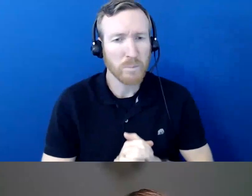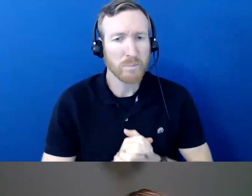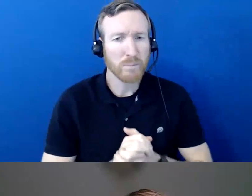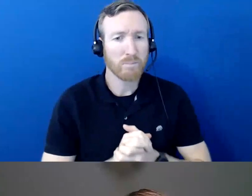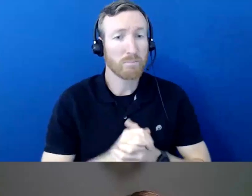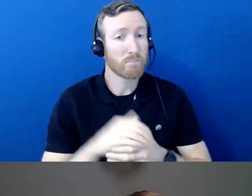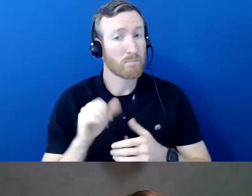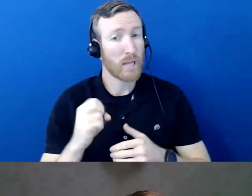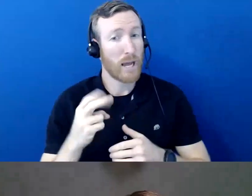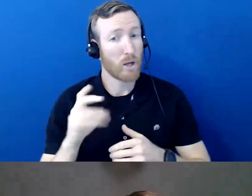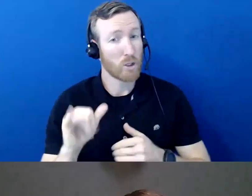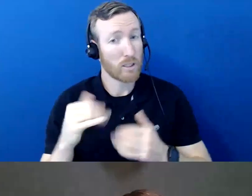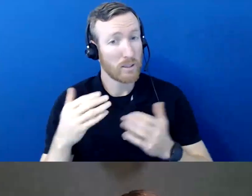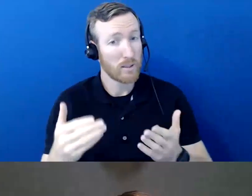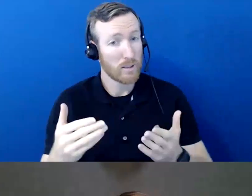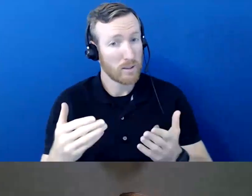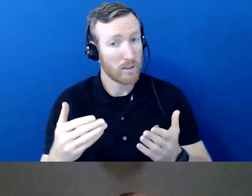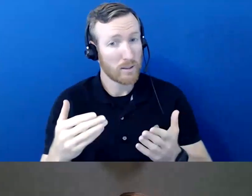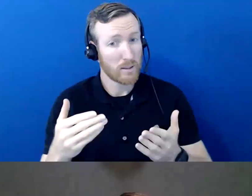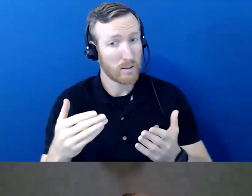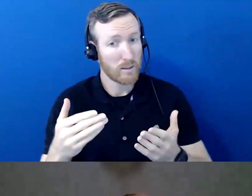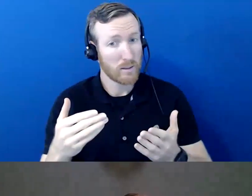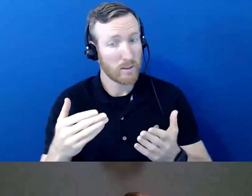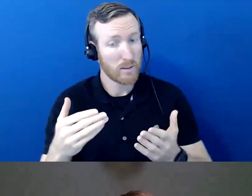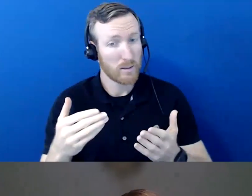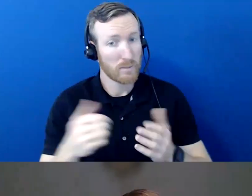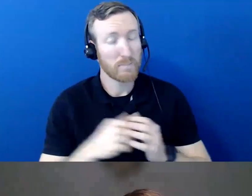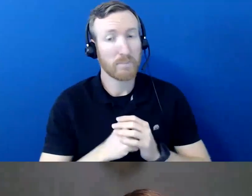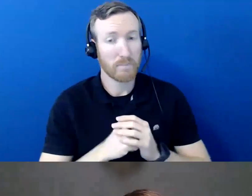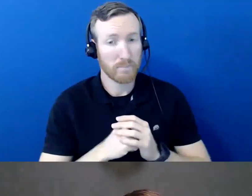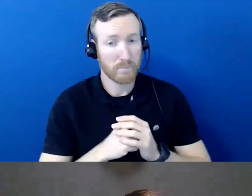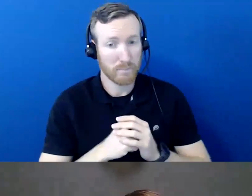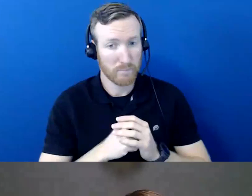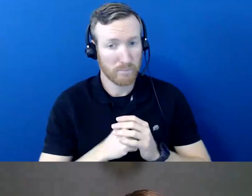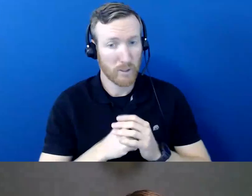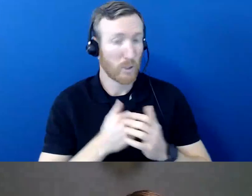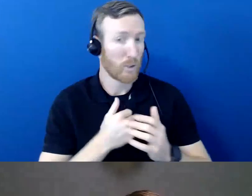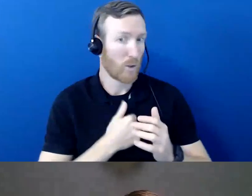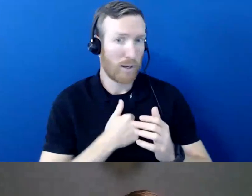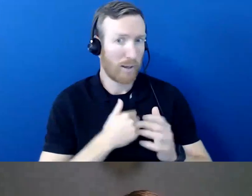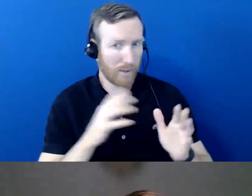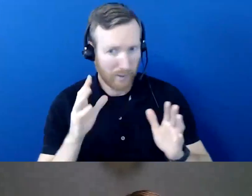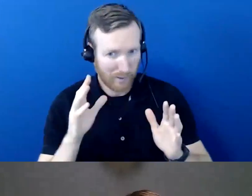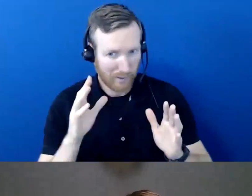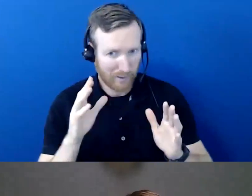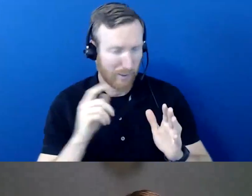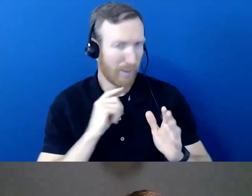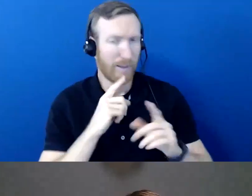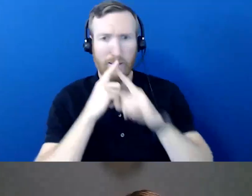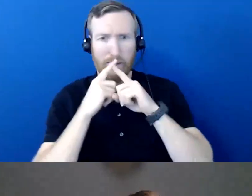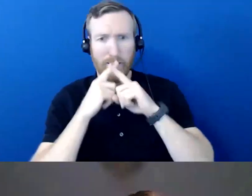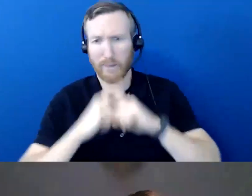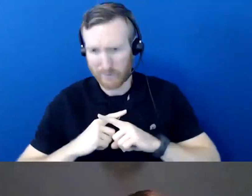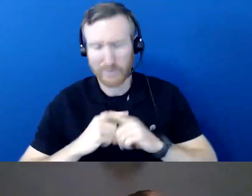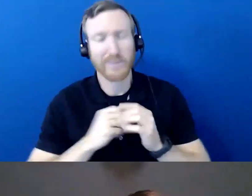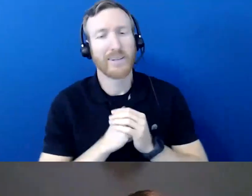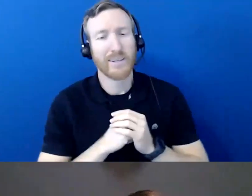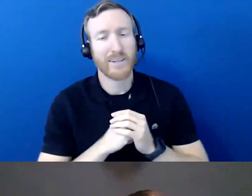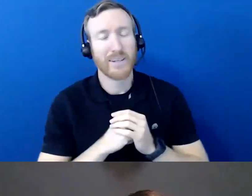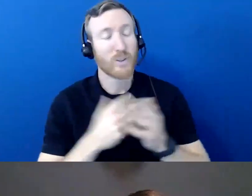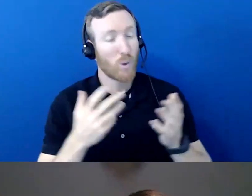Ashley? As Are the we? employee, yeah, Yeah. sorry, took me a It's okay. second to unmute. I apologize. No As